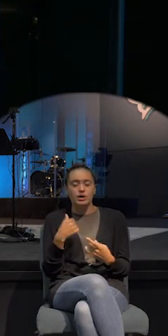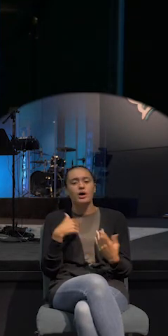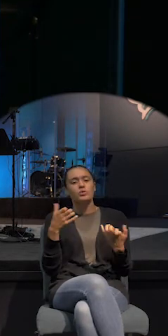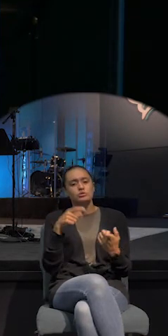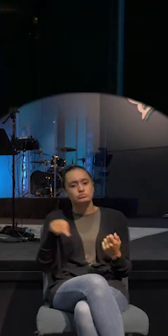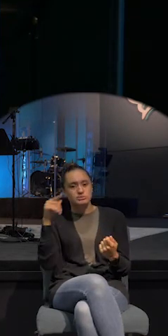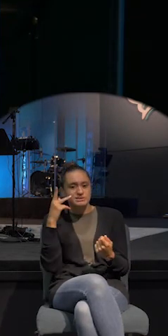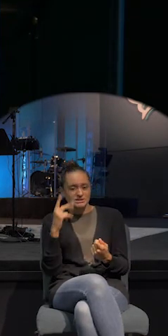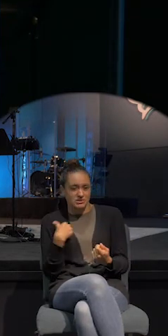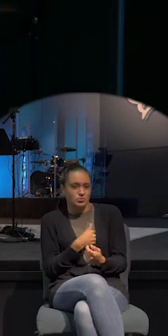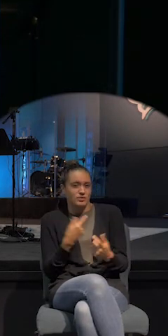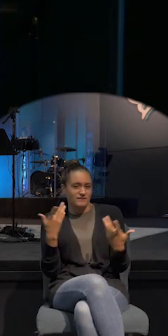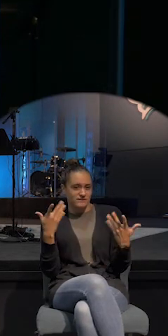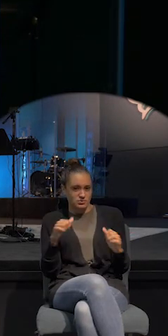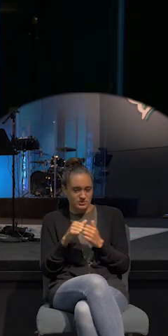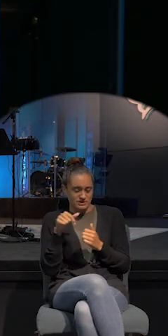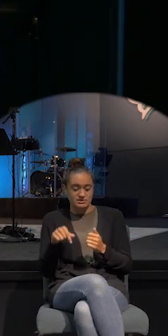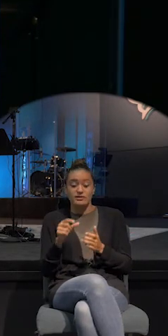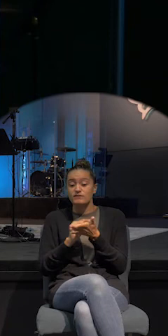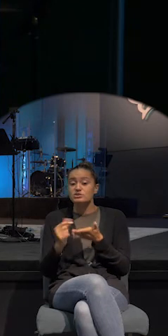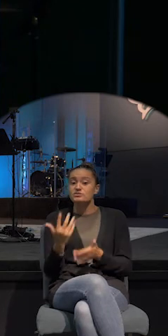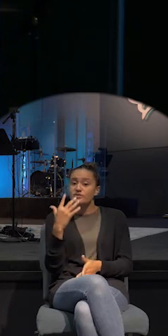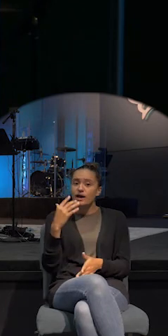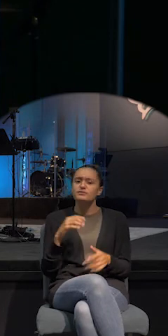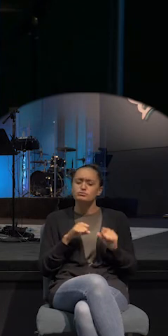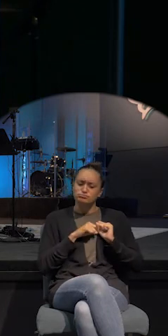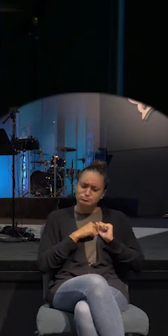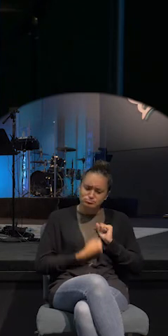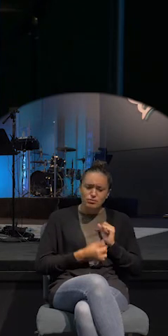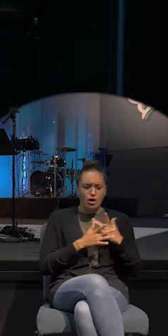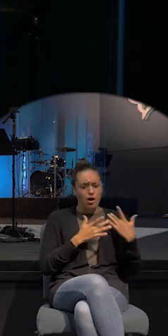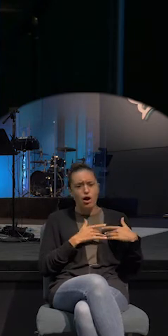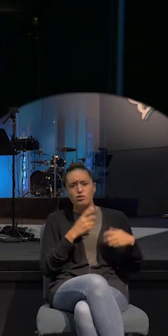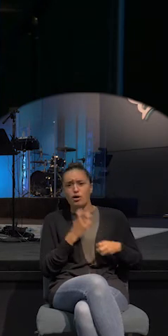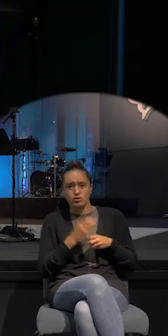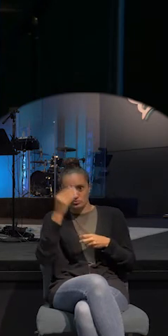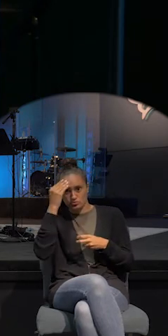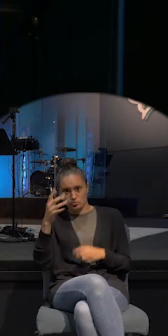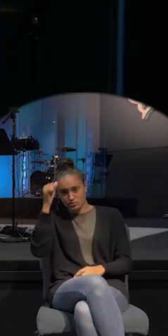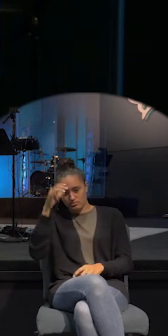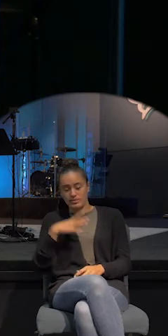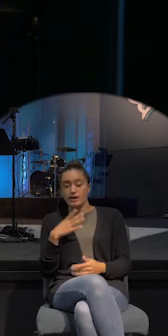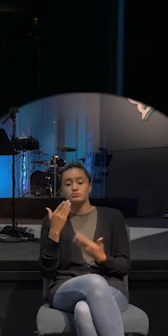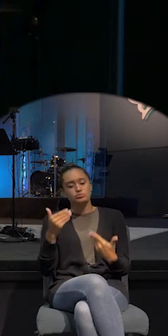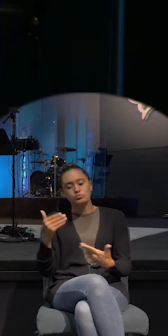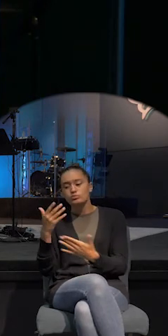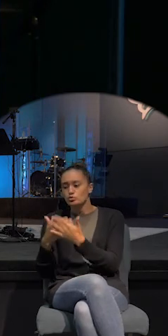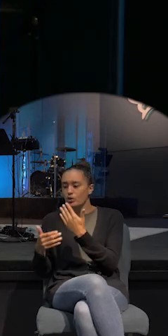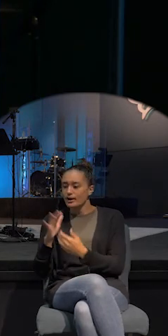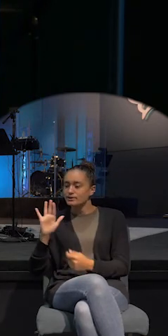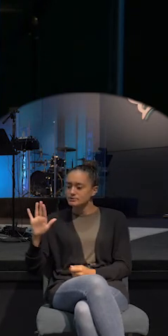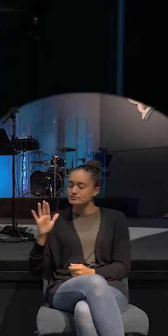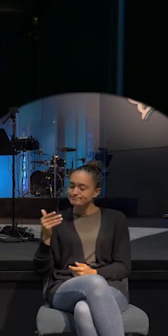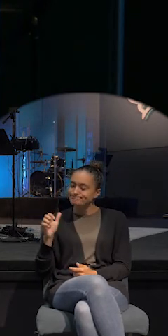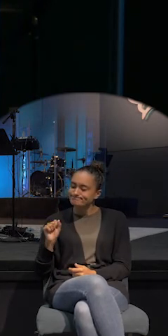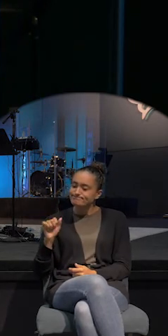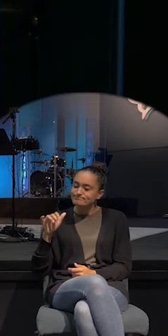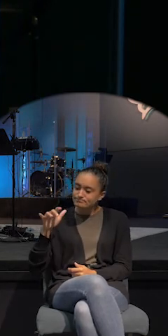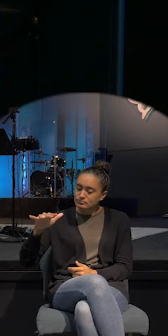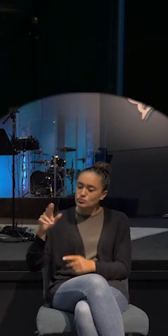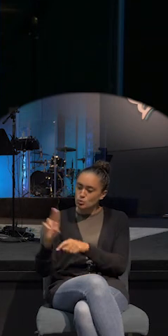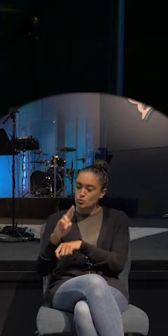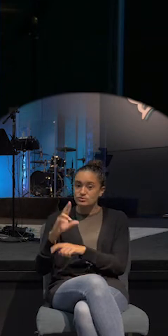this. In verse 5, he was grieved by the hardness of the heart. He said to the man, stretch out your hand. And he stretched it